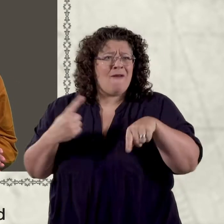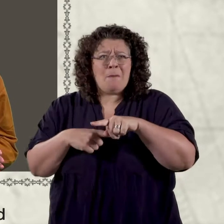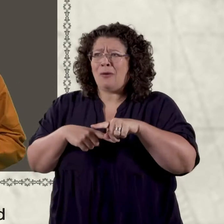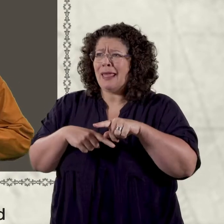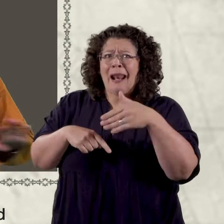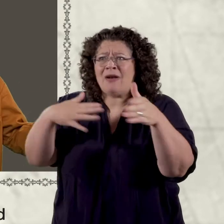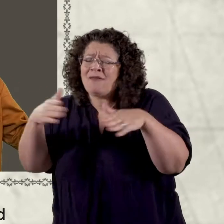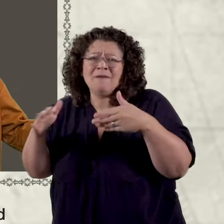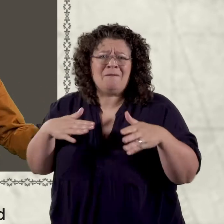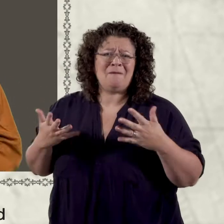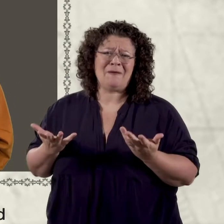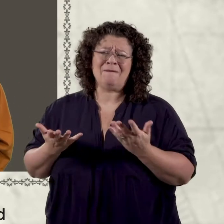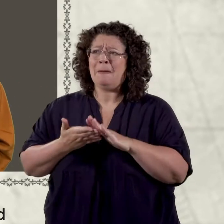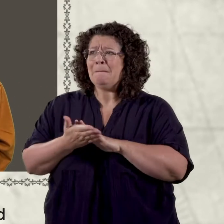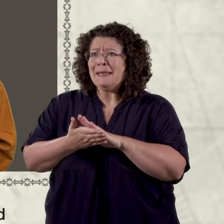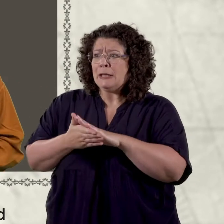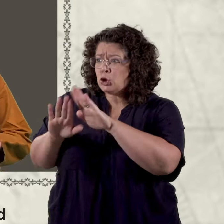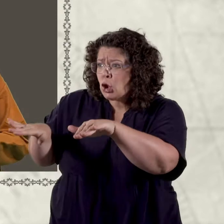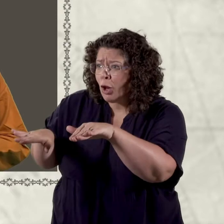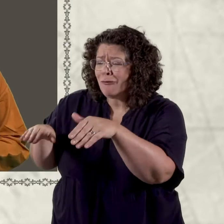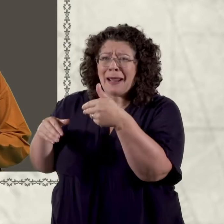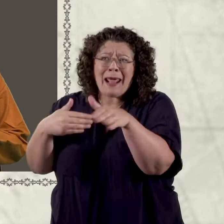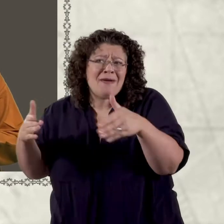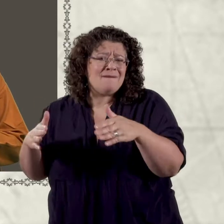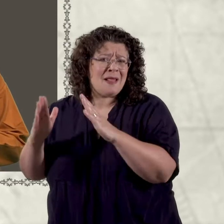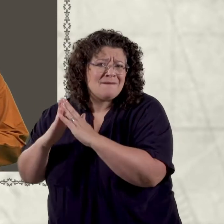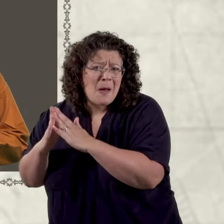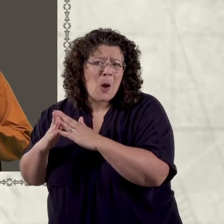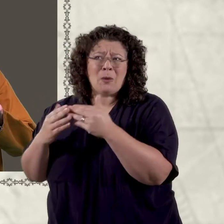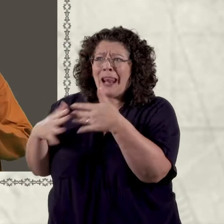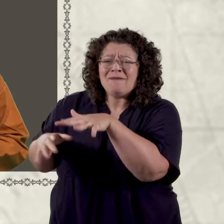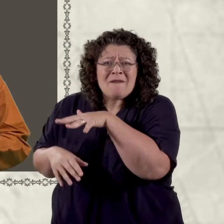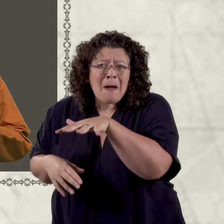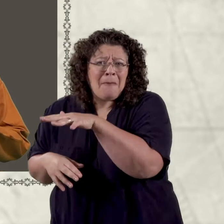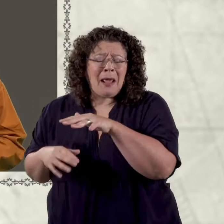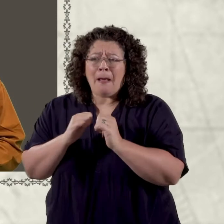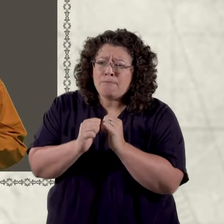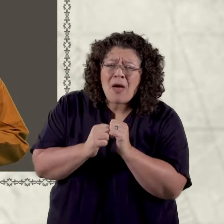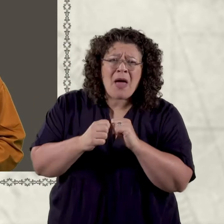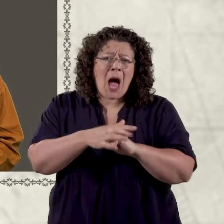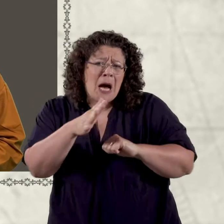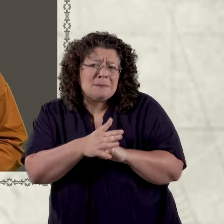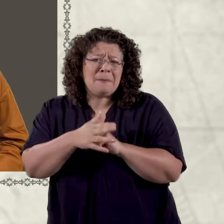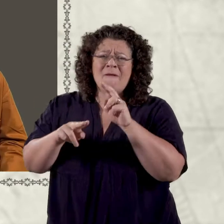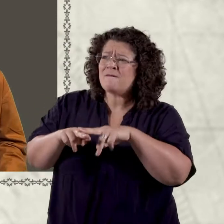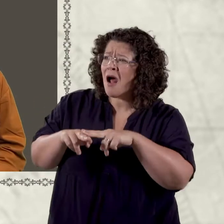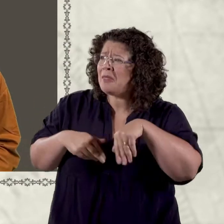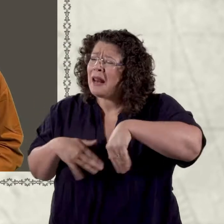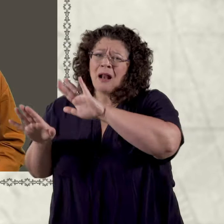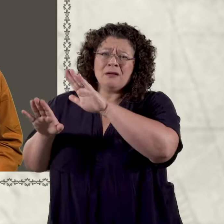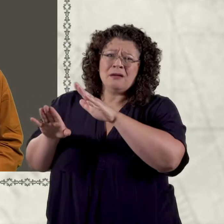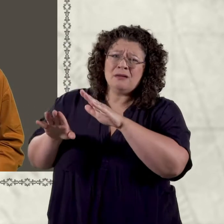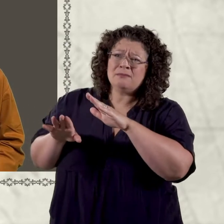weekend was like. Everybody was leaving now. The children were leaving. The brothers and the husbands and the fathers were